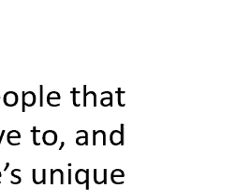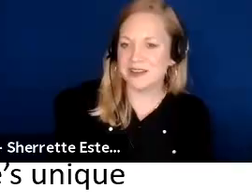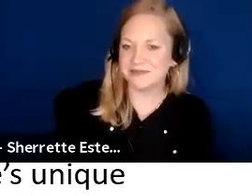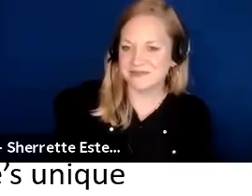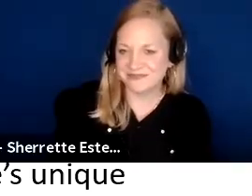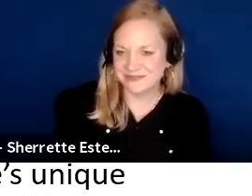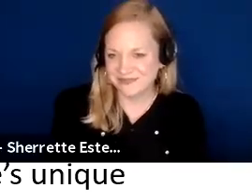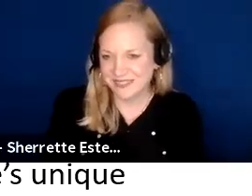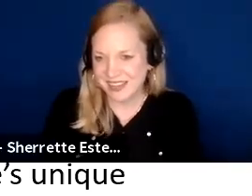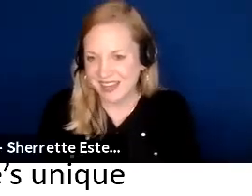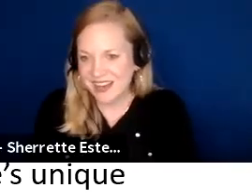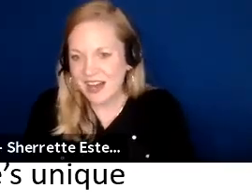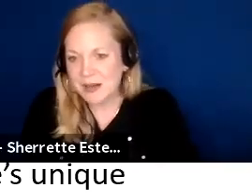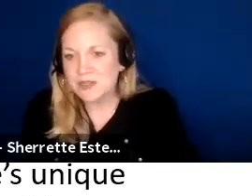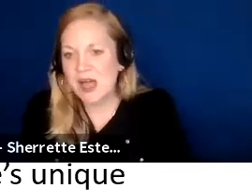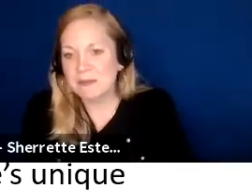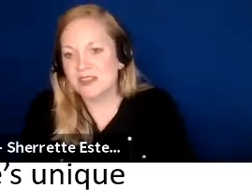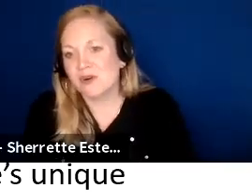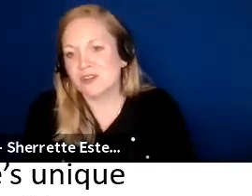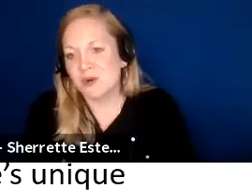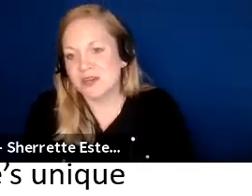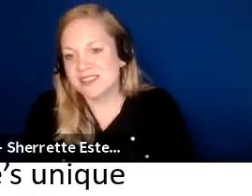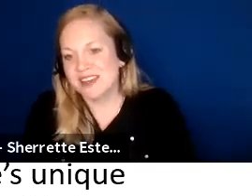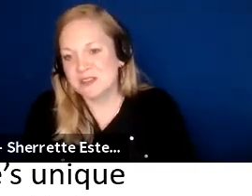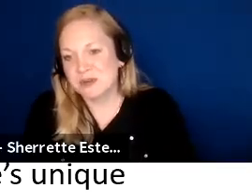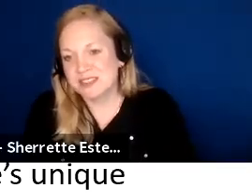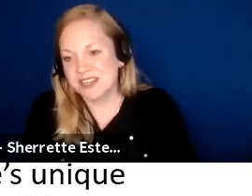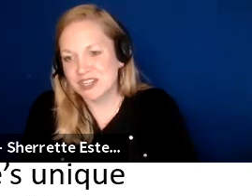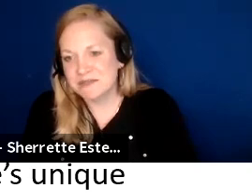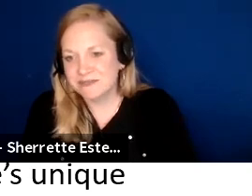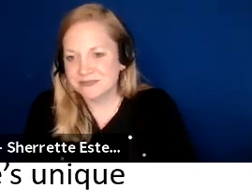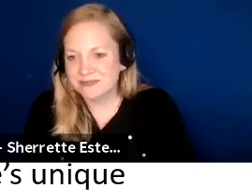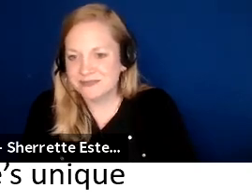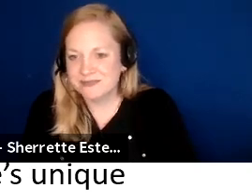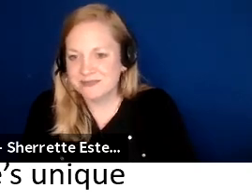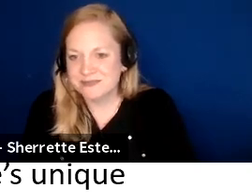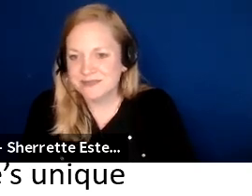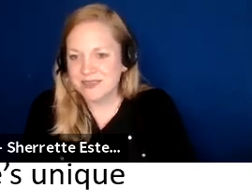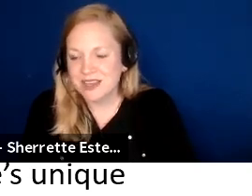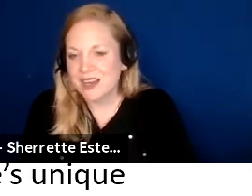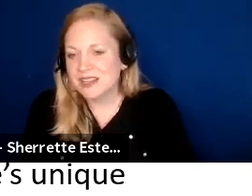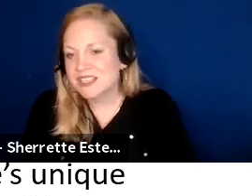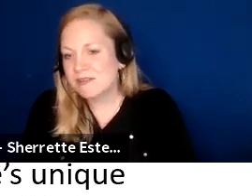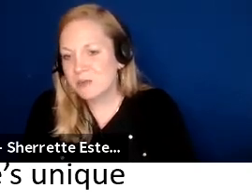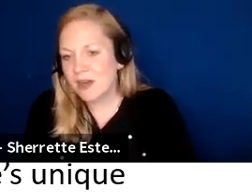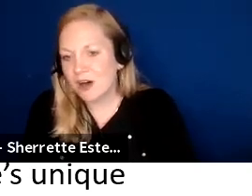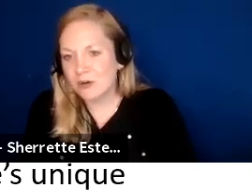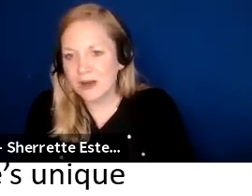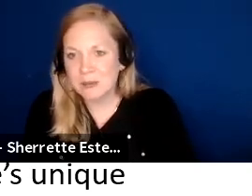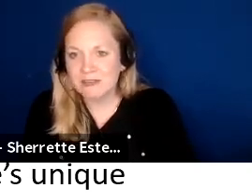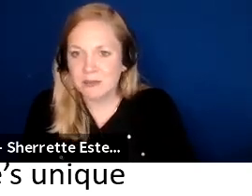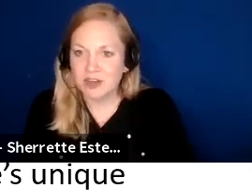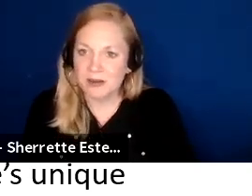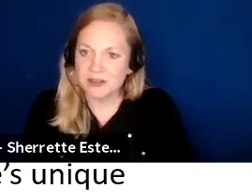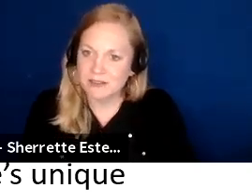Hello, everyone. I'm so happy that you all could join us today in this presentation. And some of you may